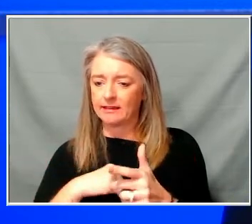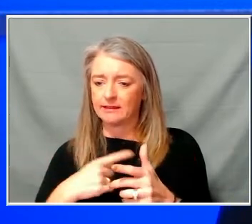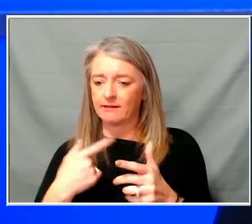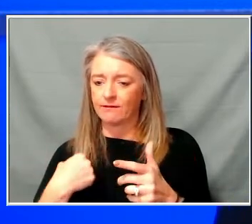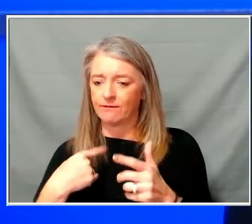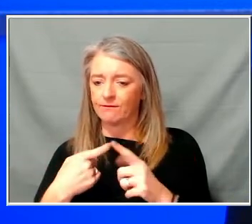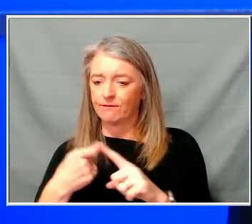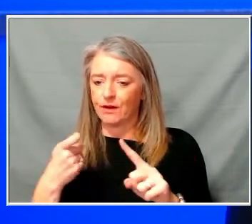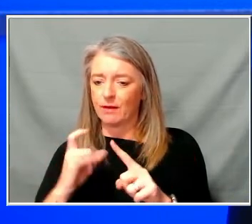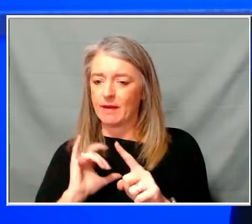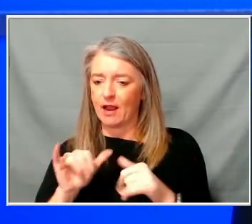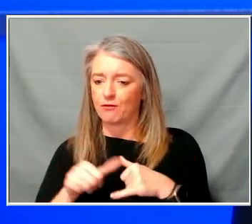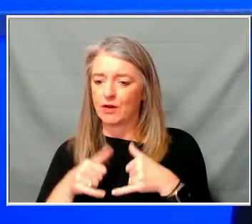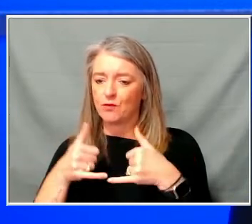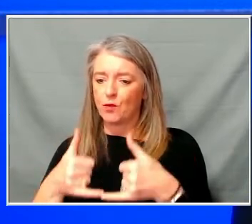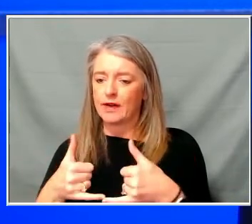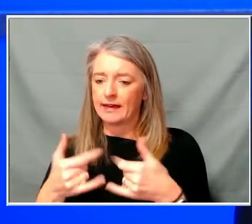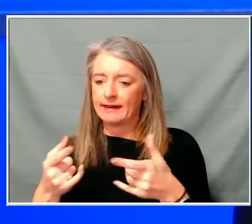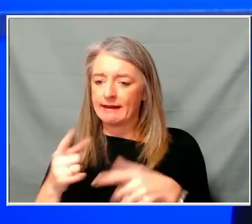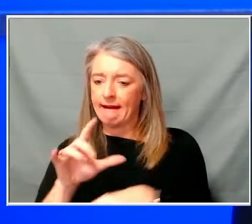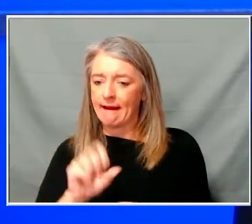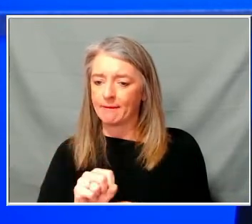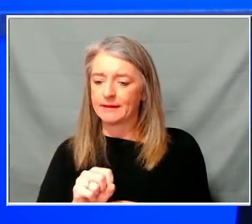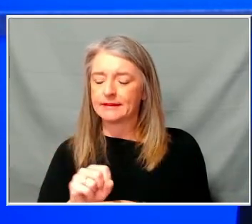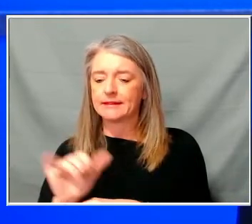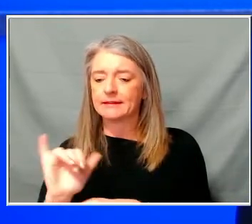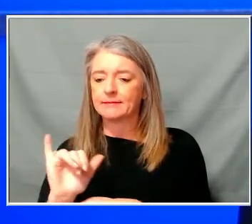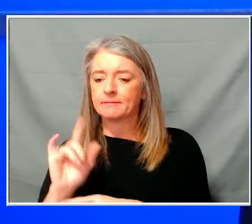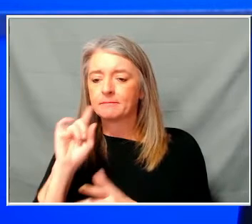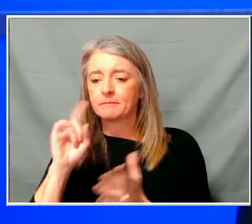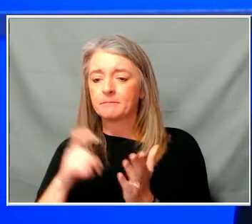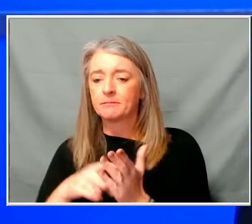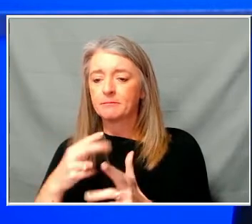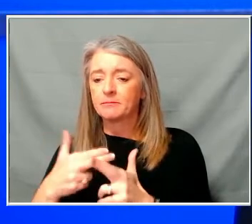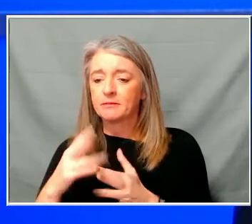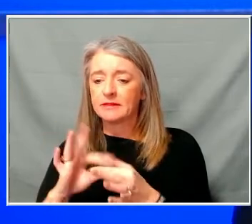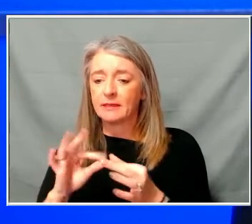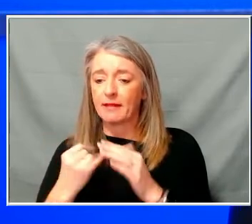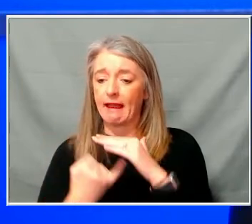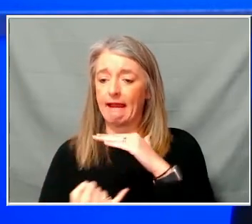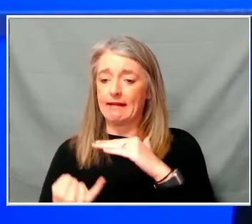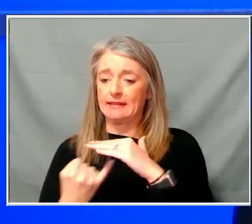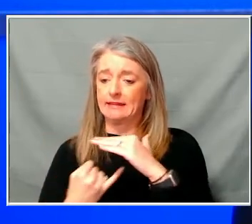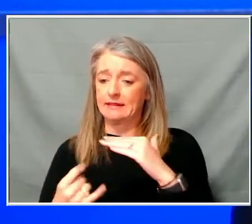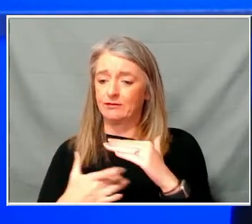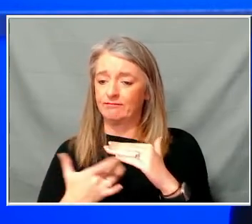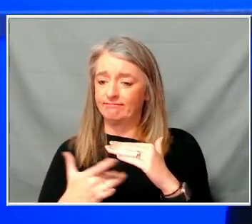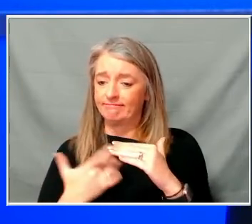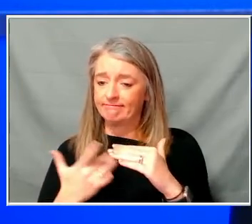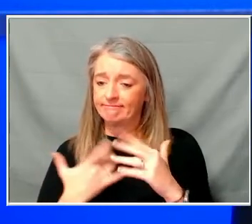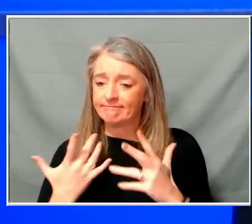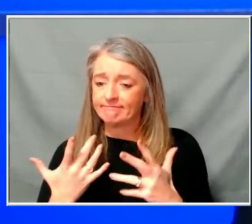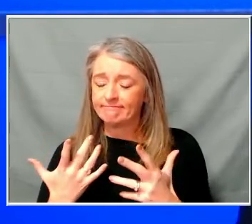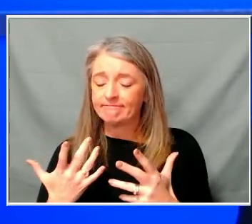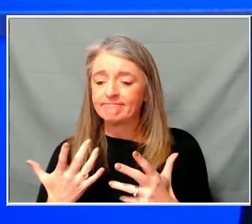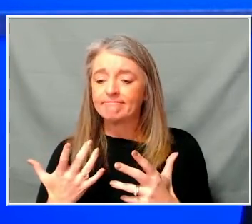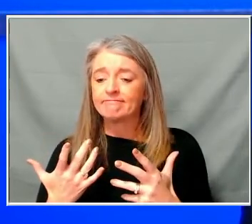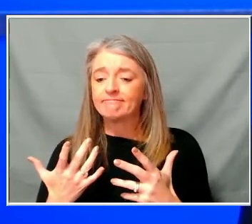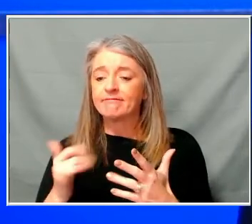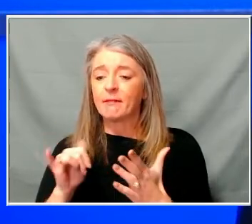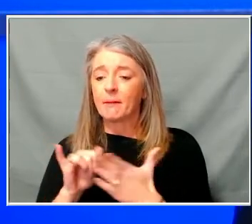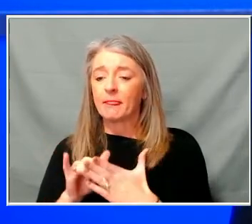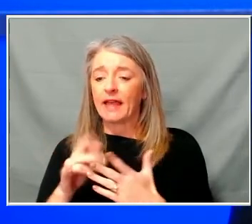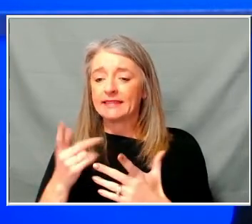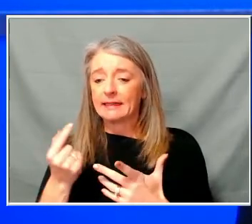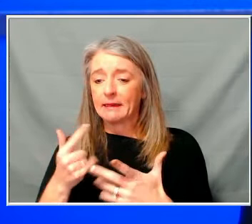rewarding. And then we maybe, like was mentioned, some of the isolation, that sense of isolation, that's a symptom of